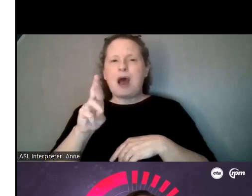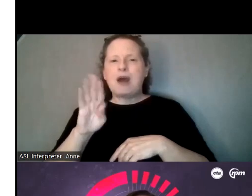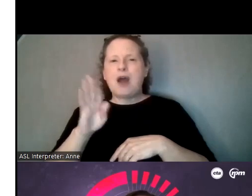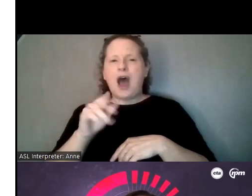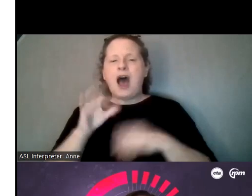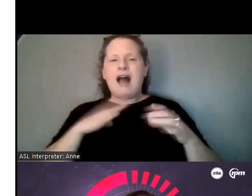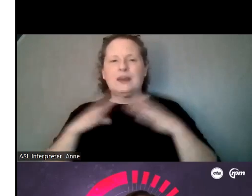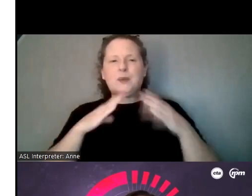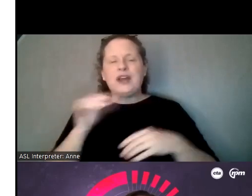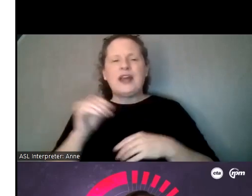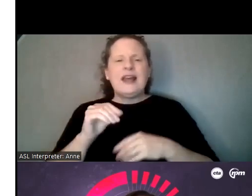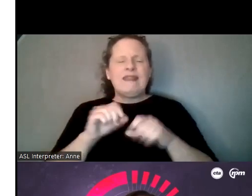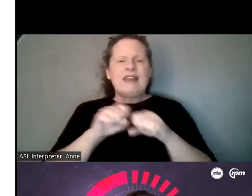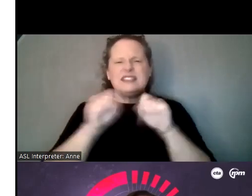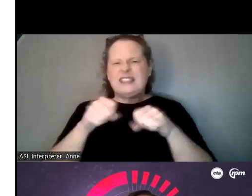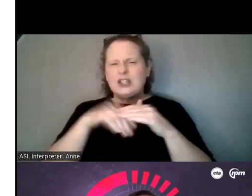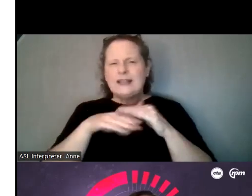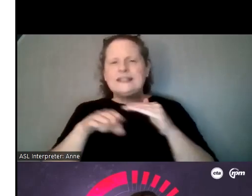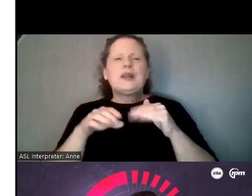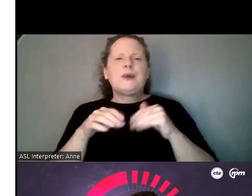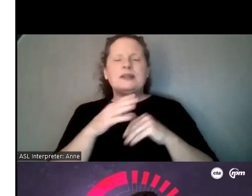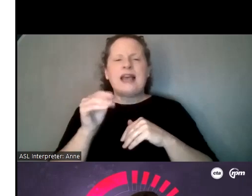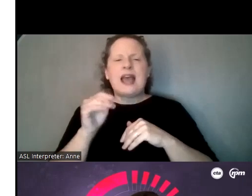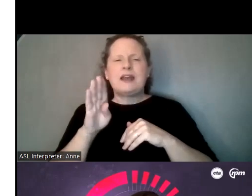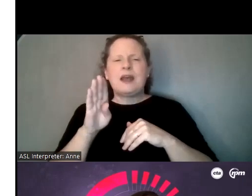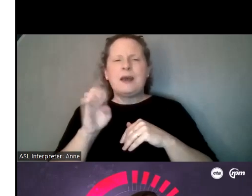Berwyn, Argyle, and Lawrence.